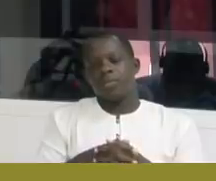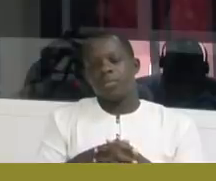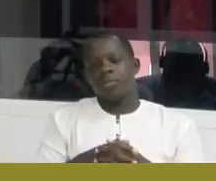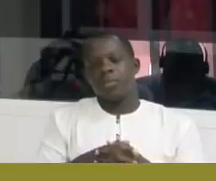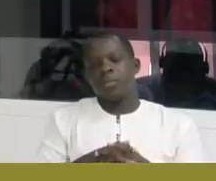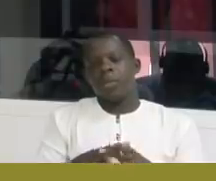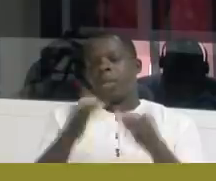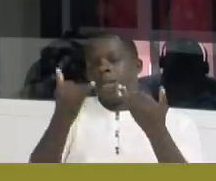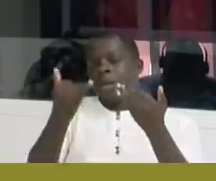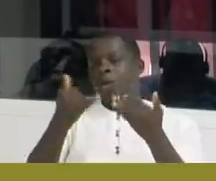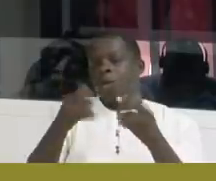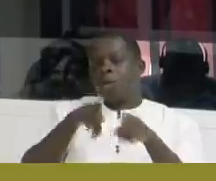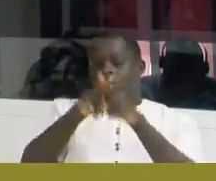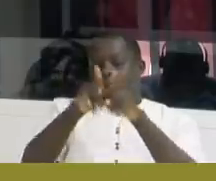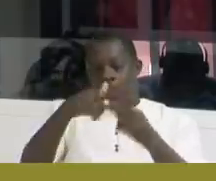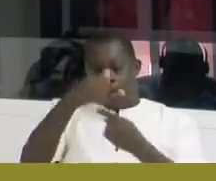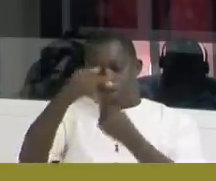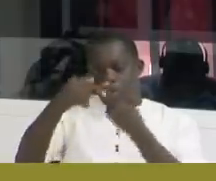Jammeh at the time,